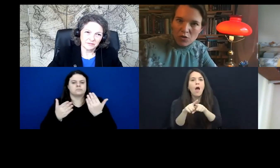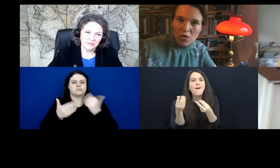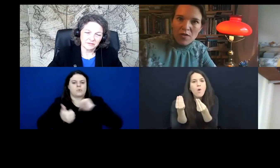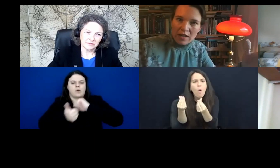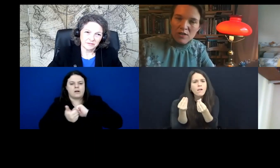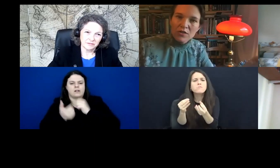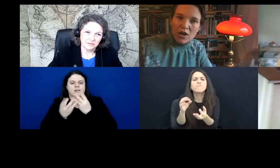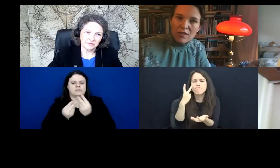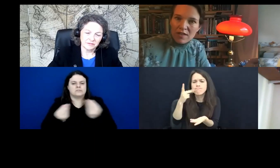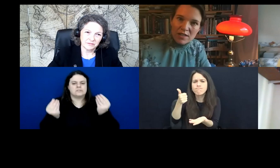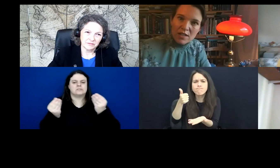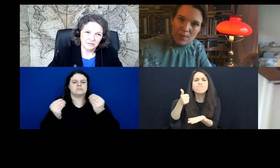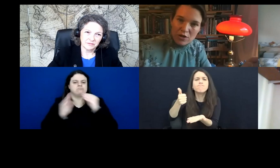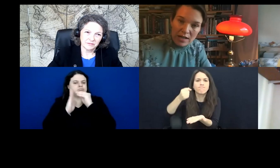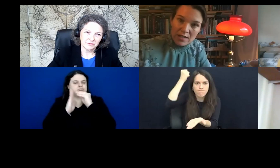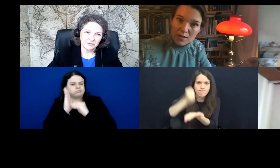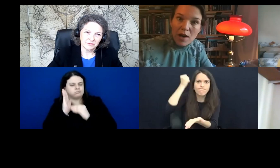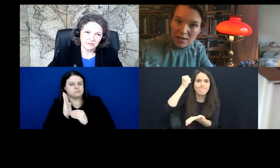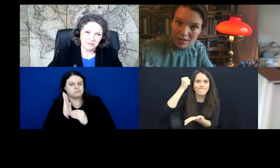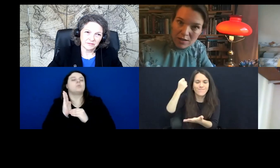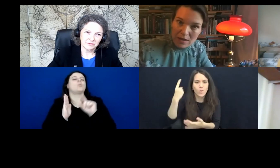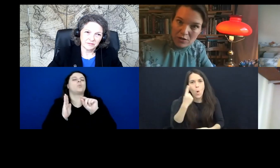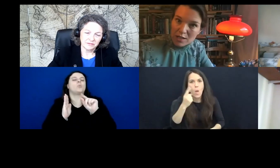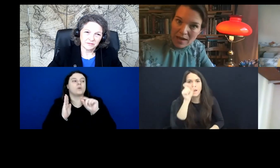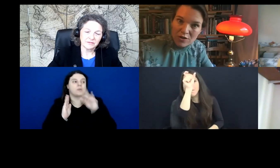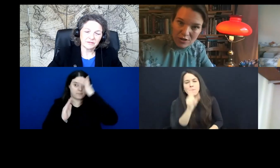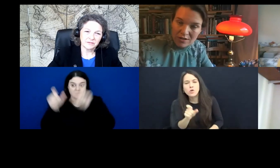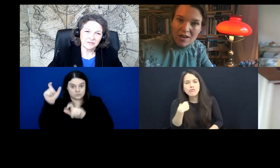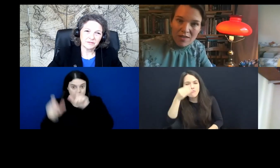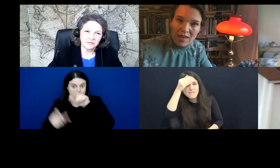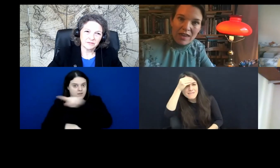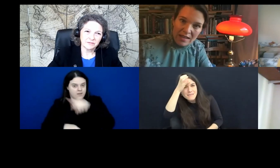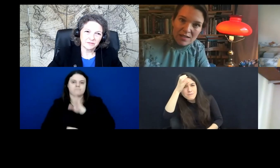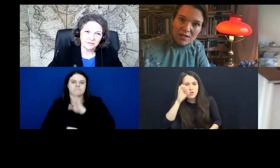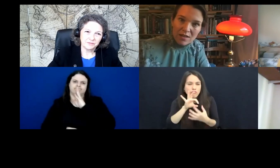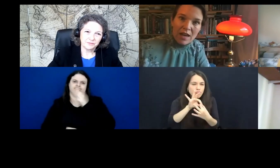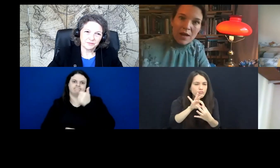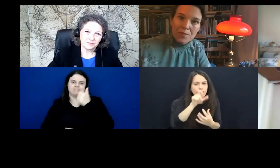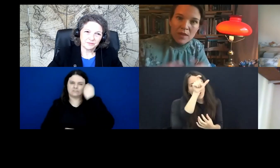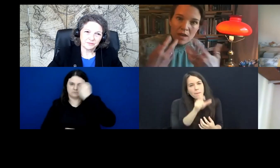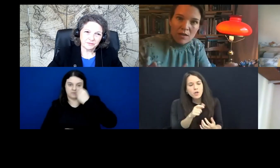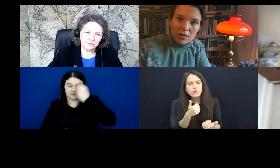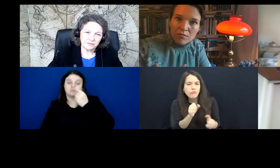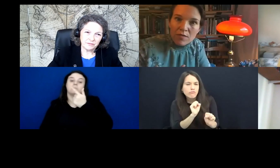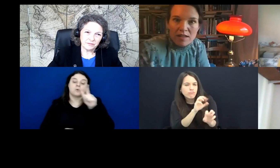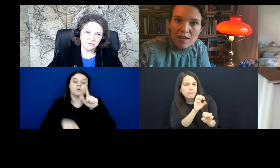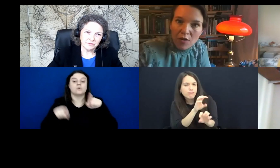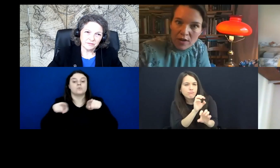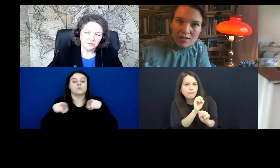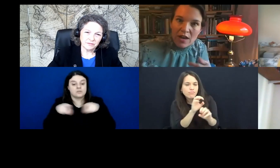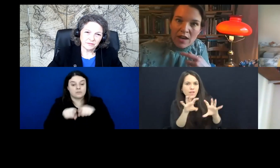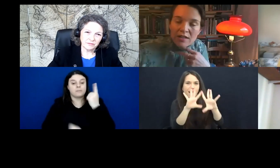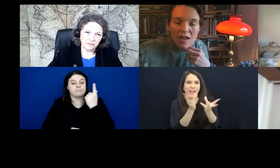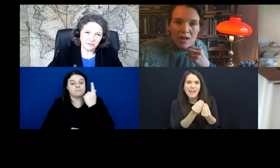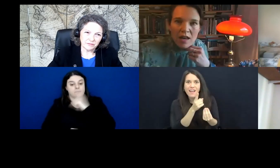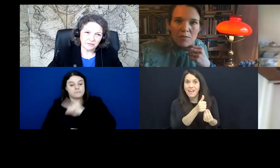make sure that it's not only this specialist person, specialist patient that gets their